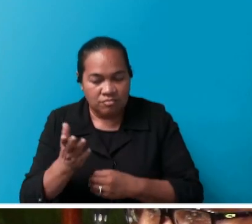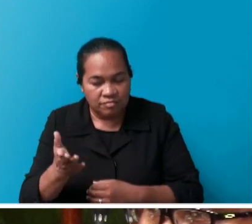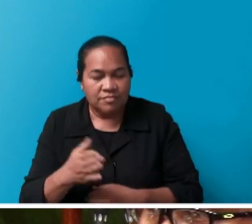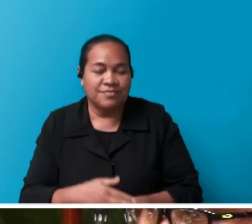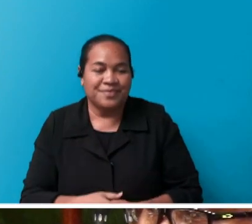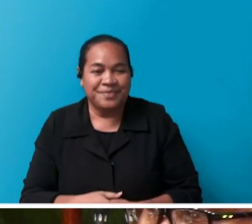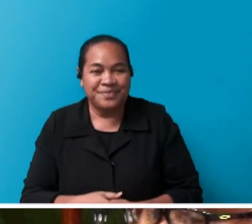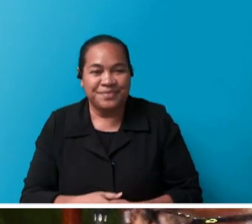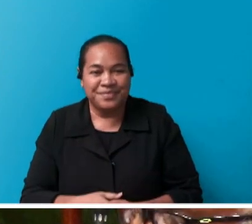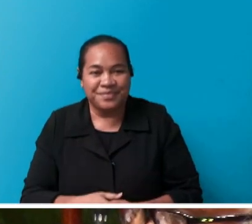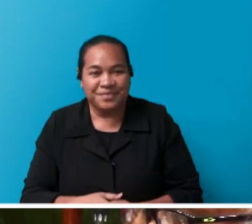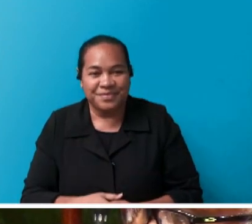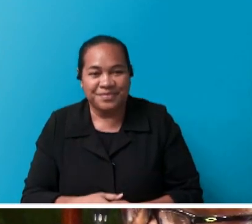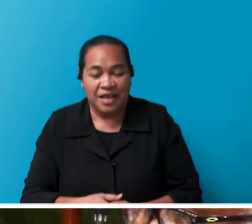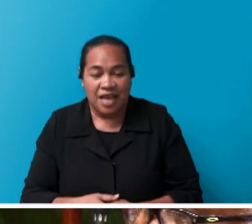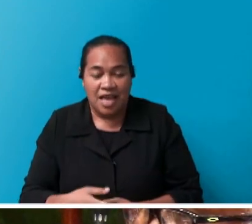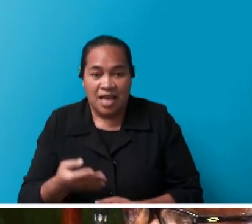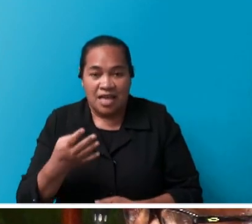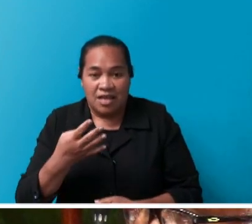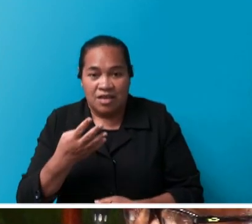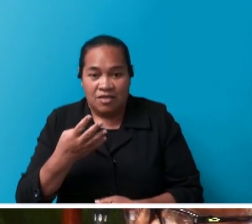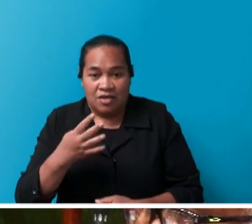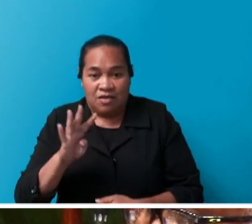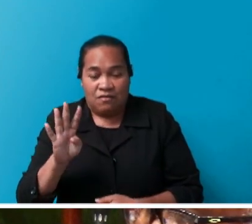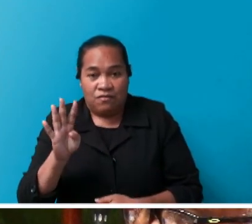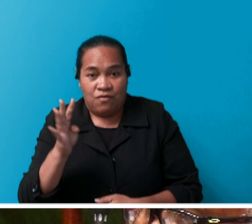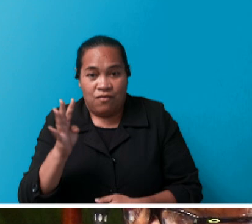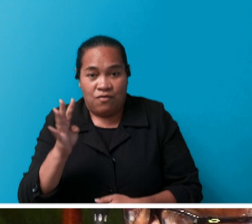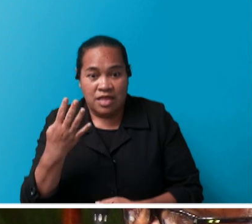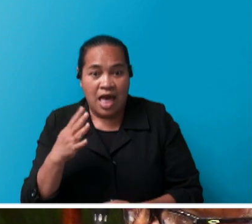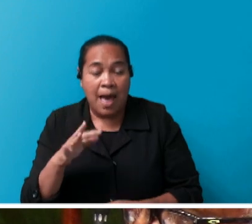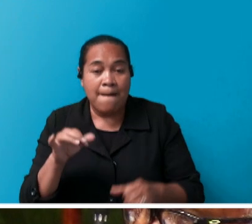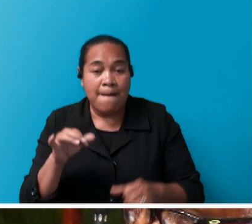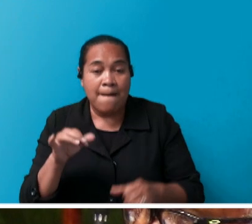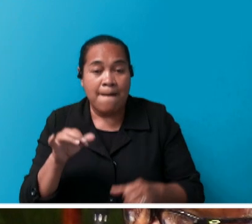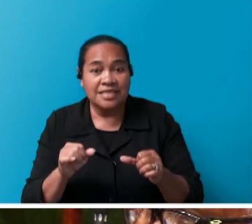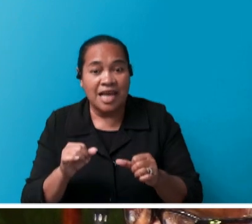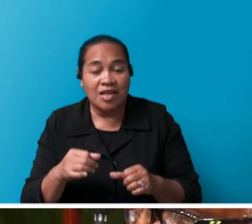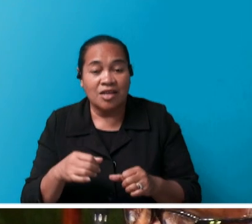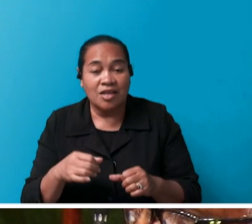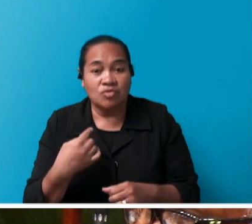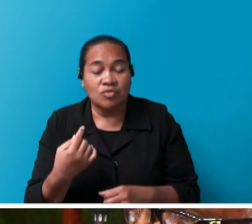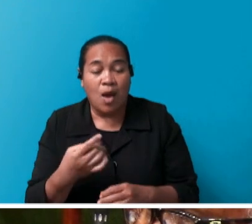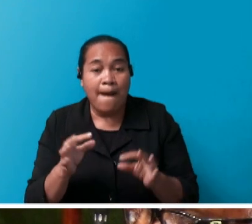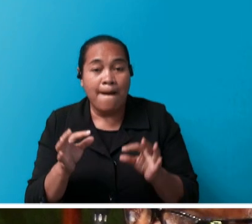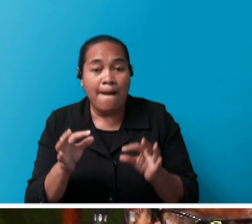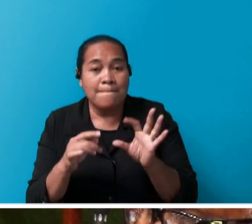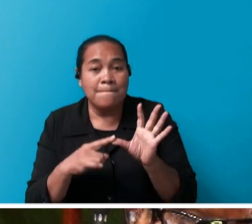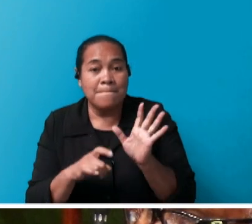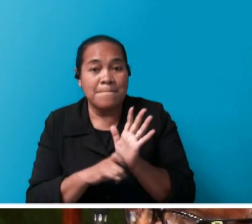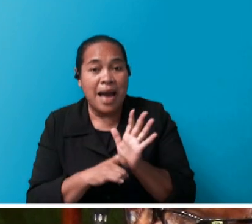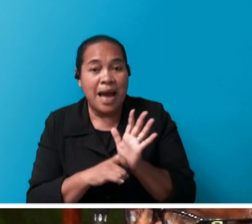the 44th President of the United States of America, His Excellency Barack